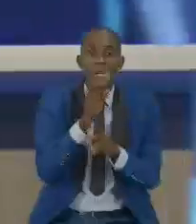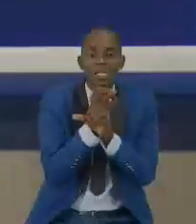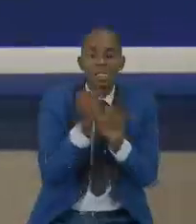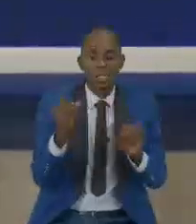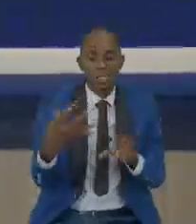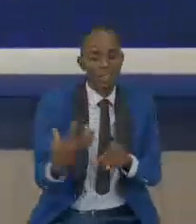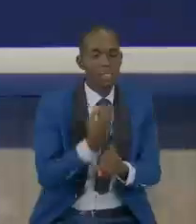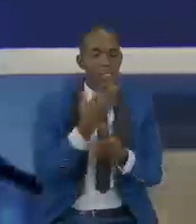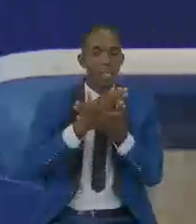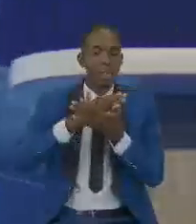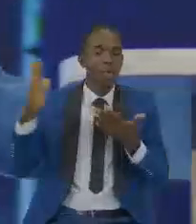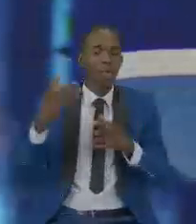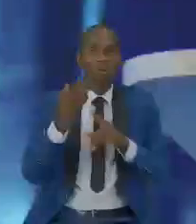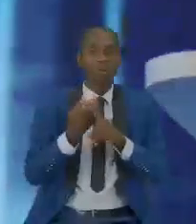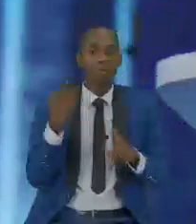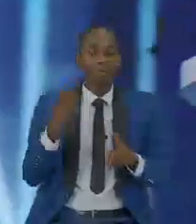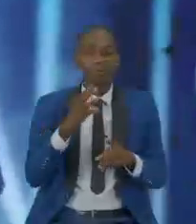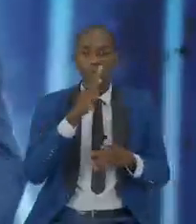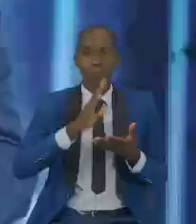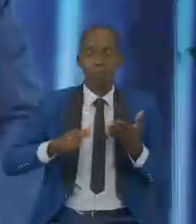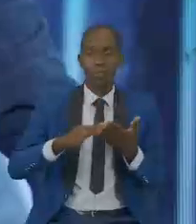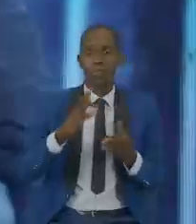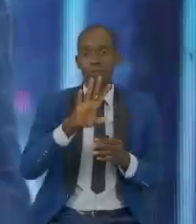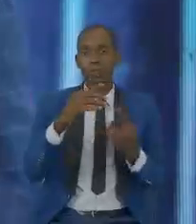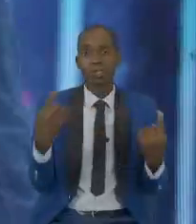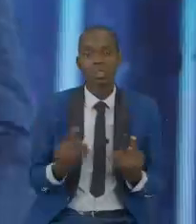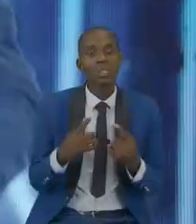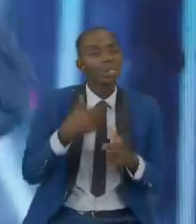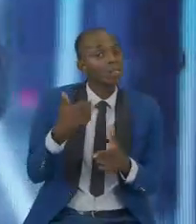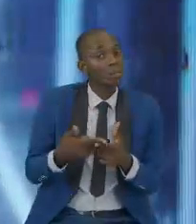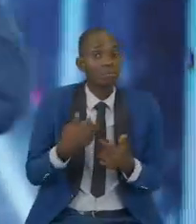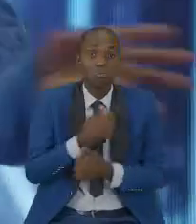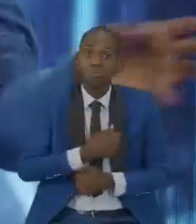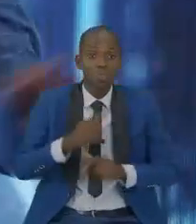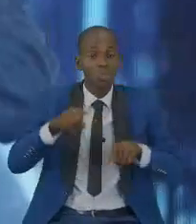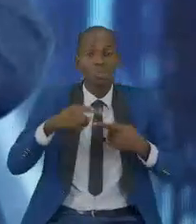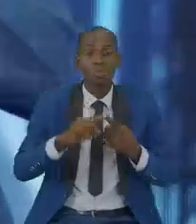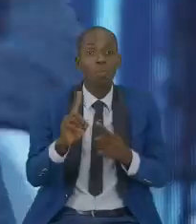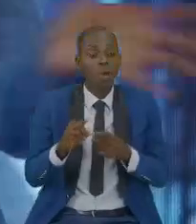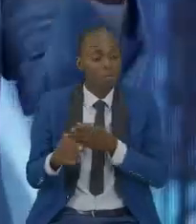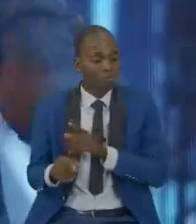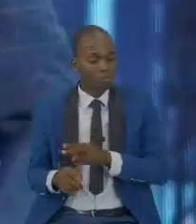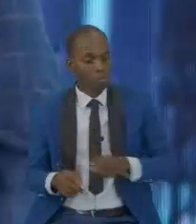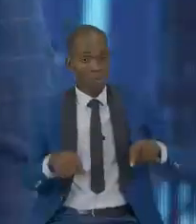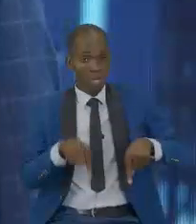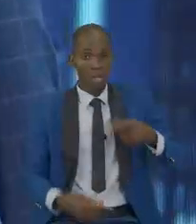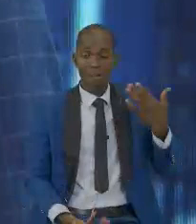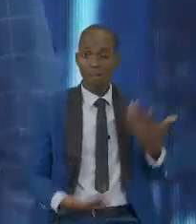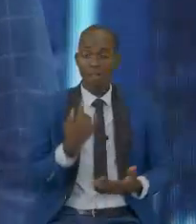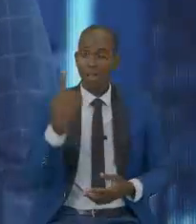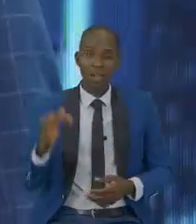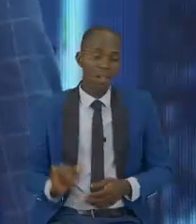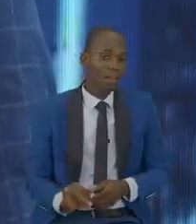being forgiven of your sin, then you'll go to the other side forever and ever. And